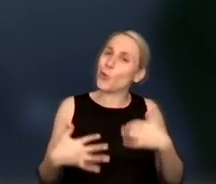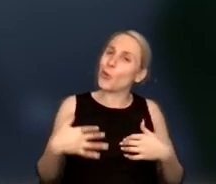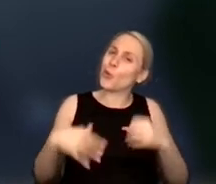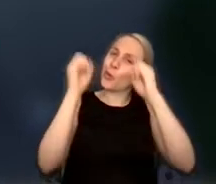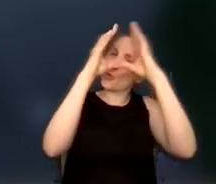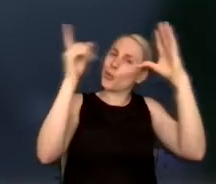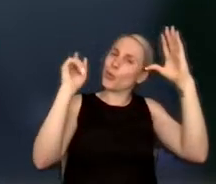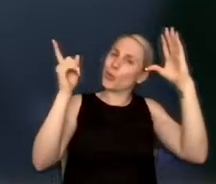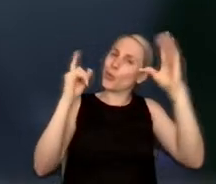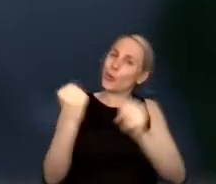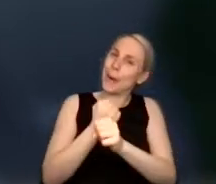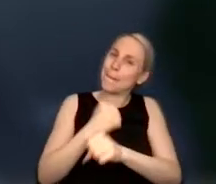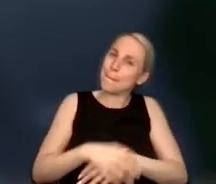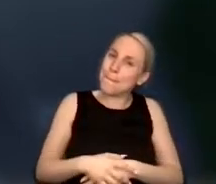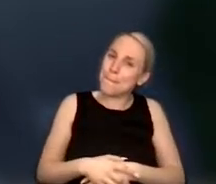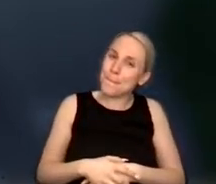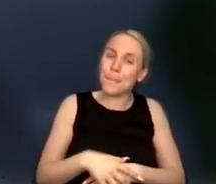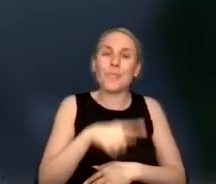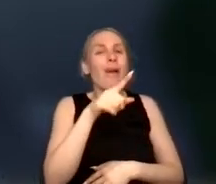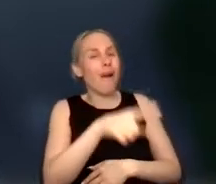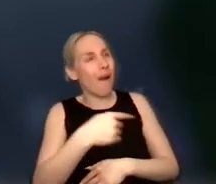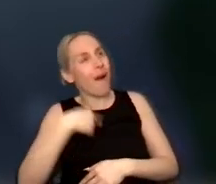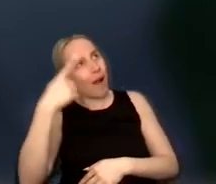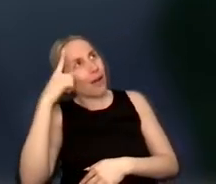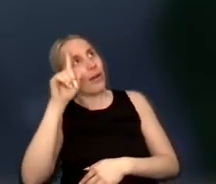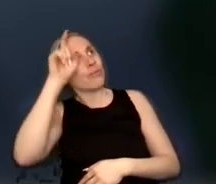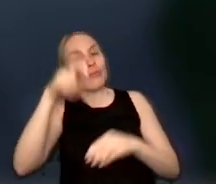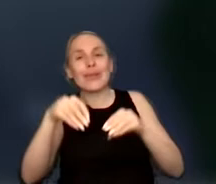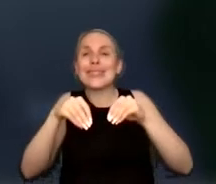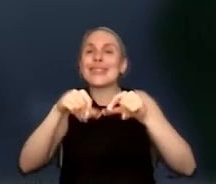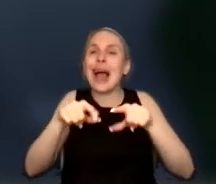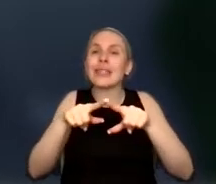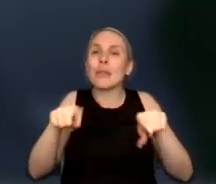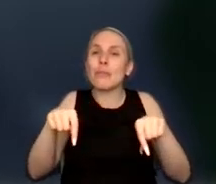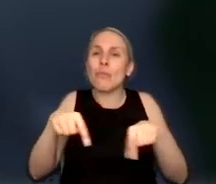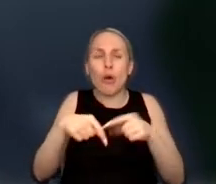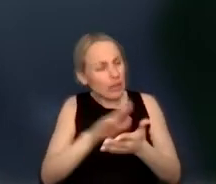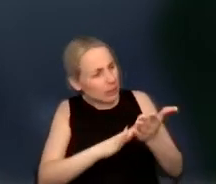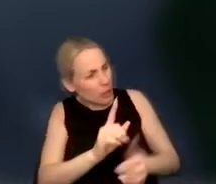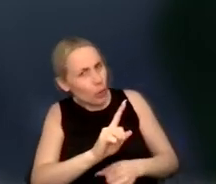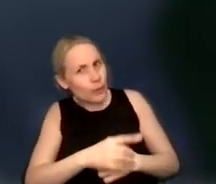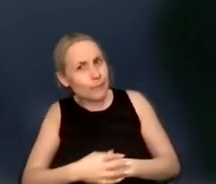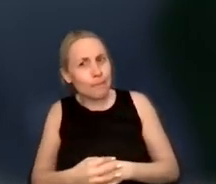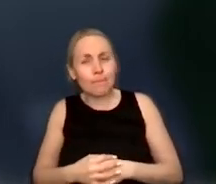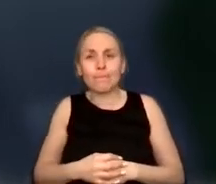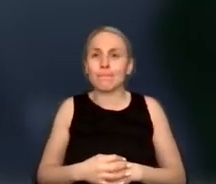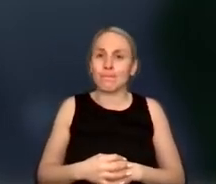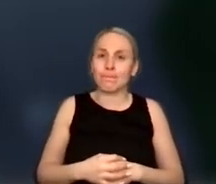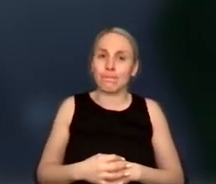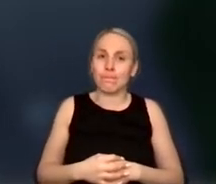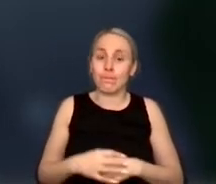Mm. Makes me think of like sandboxes also. Oh yeah, like in what sense? Like as in there's like a